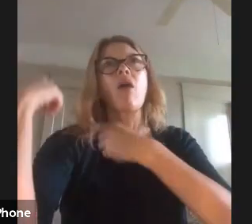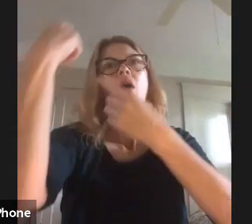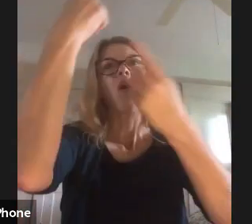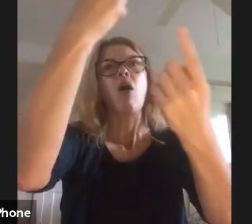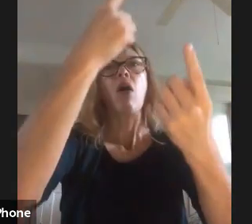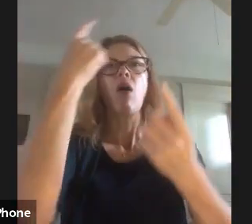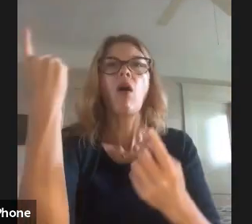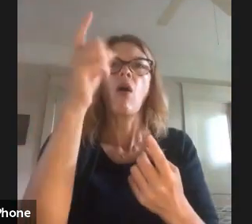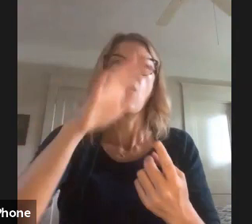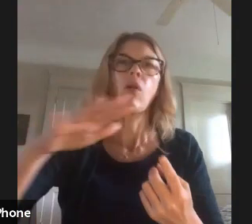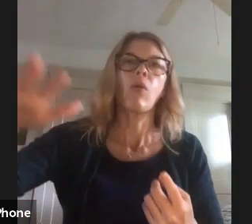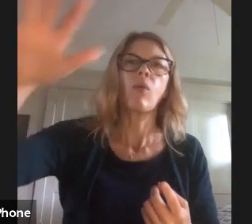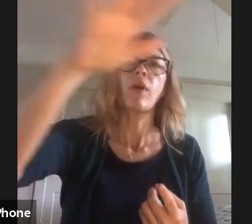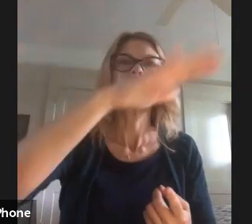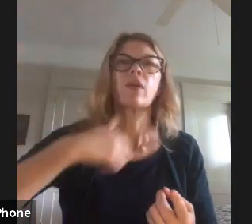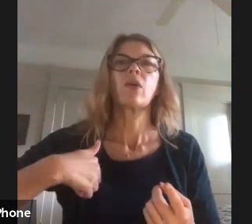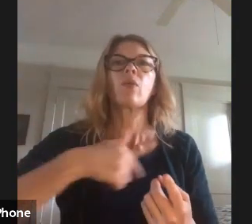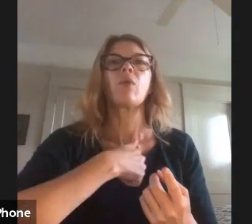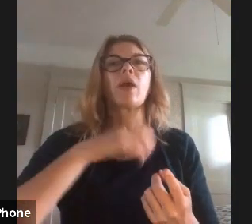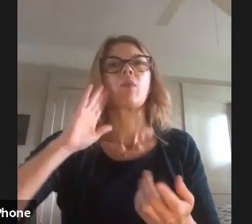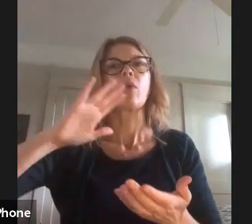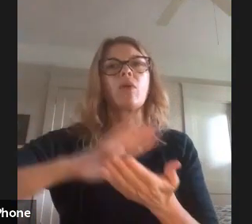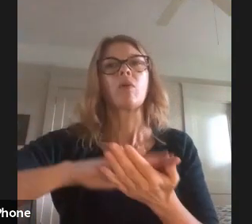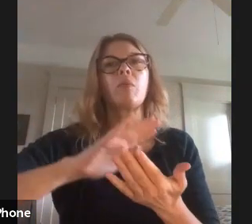to be praised by happy